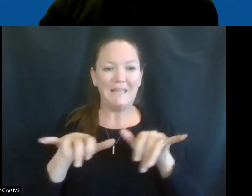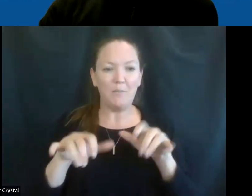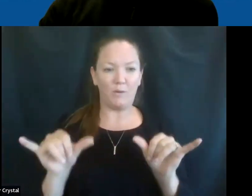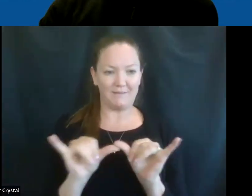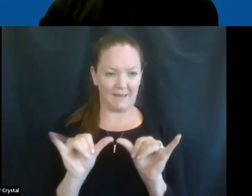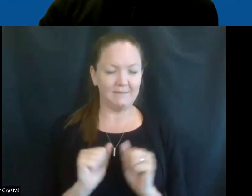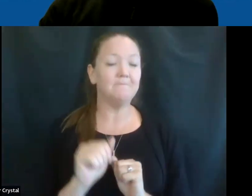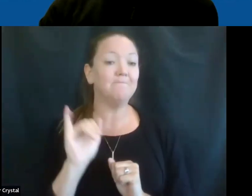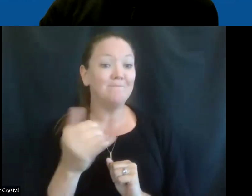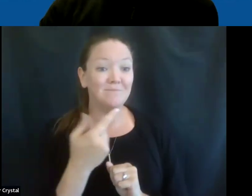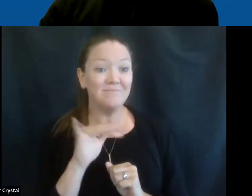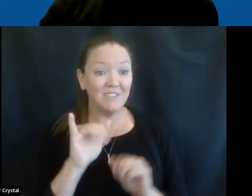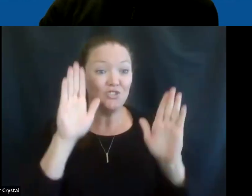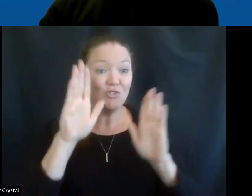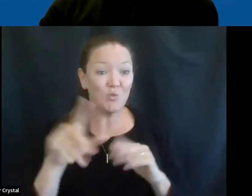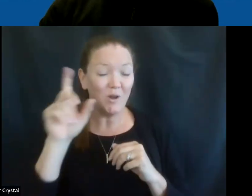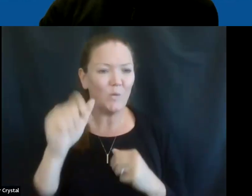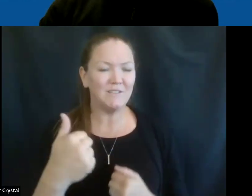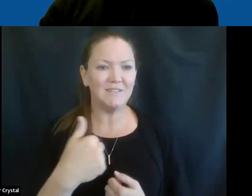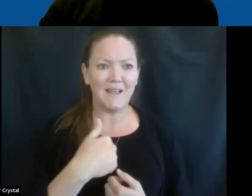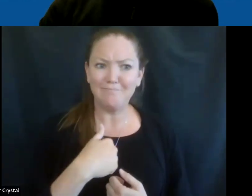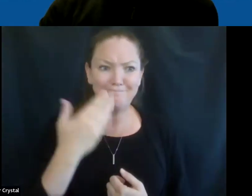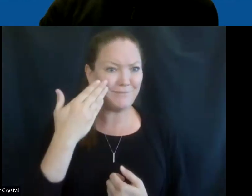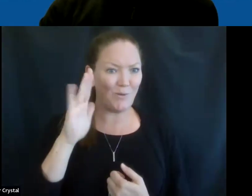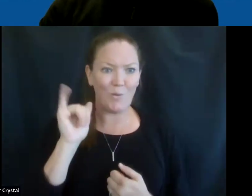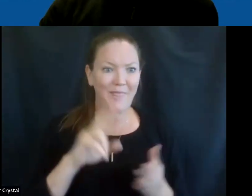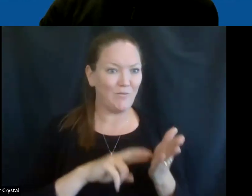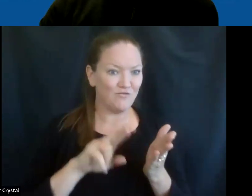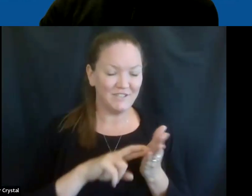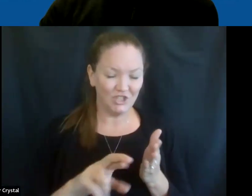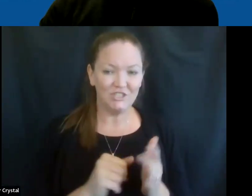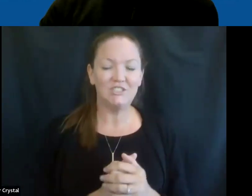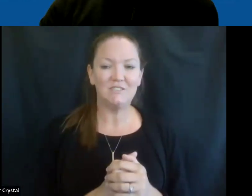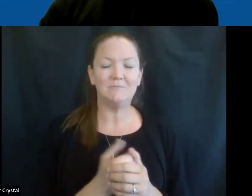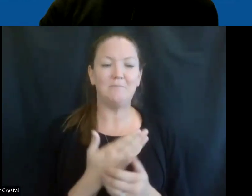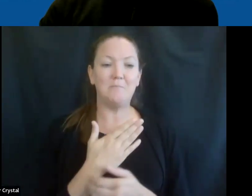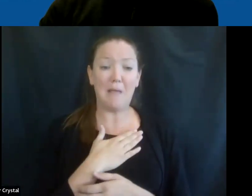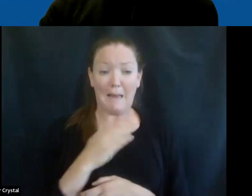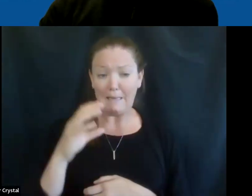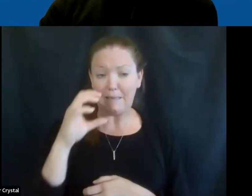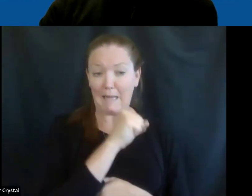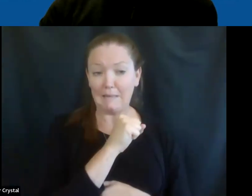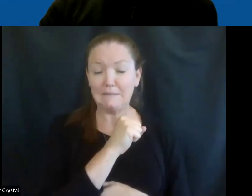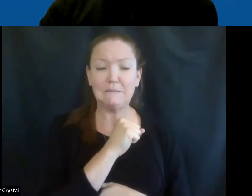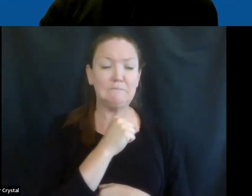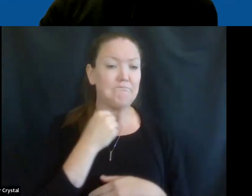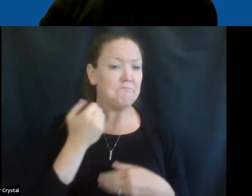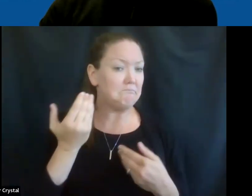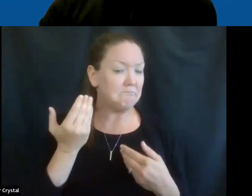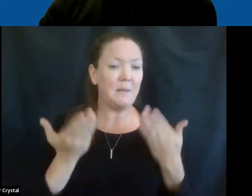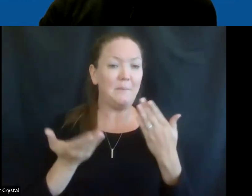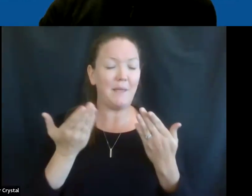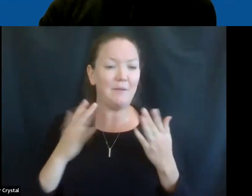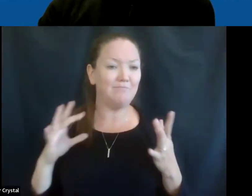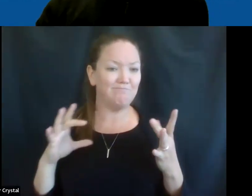really great question. And I actually don't know about that research. I'm guessing that there might be, particularly with respect